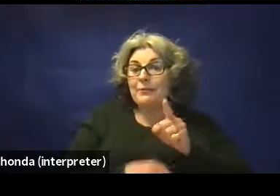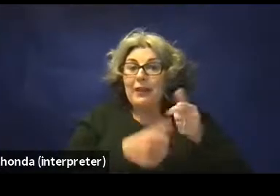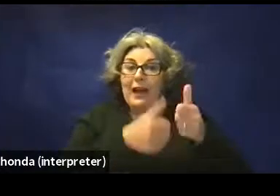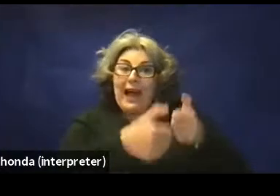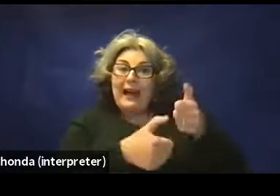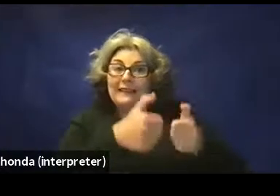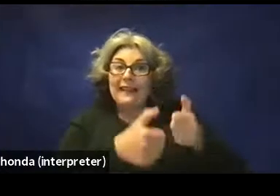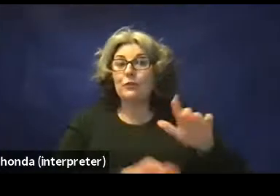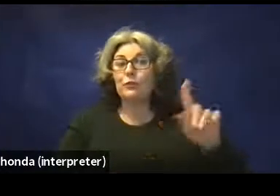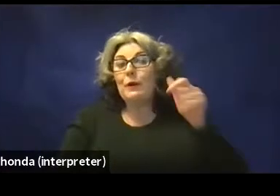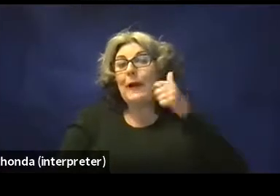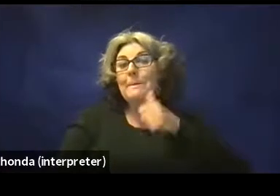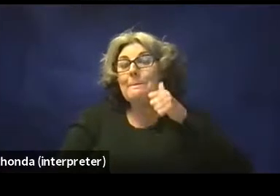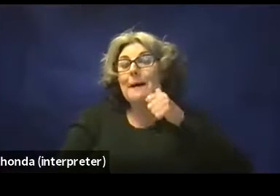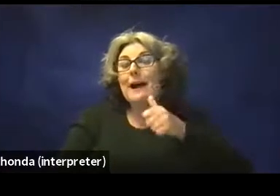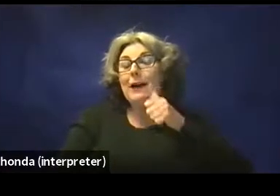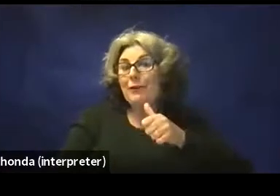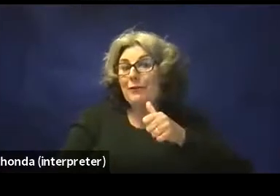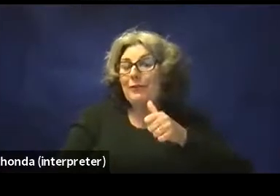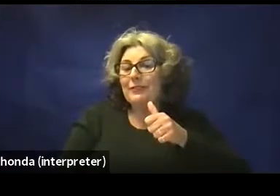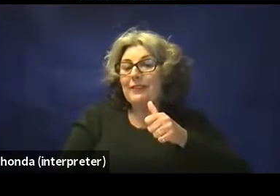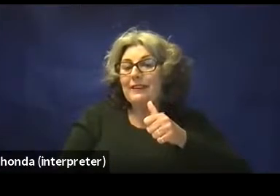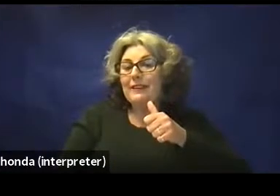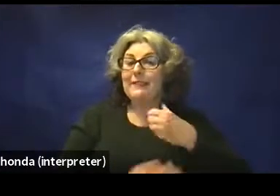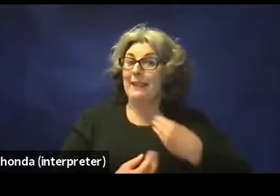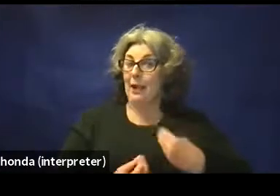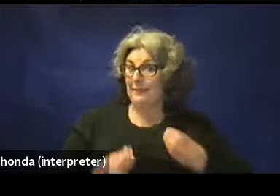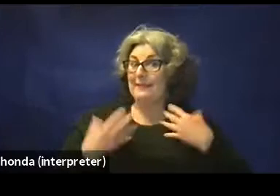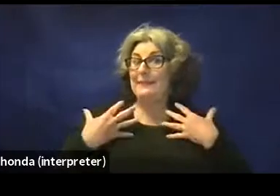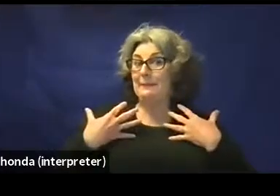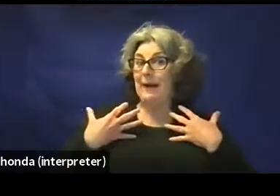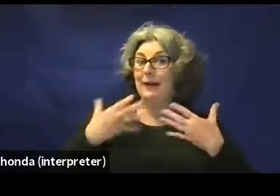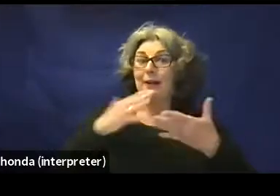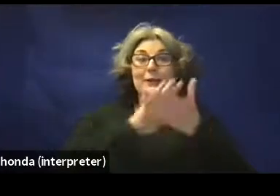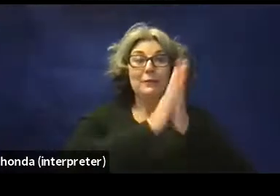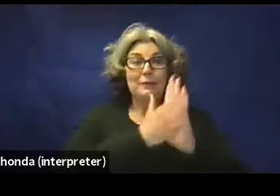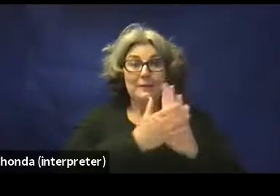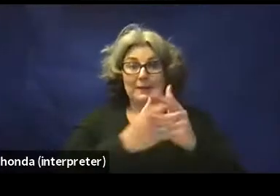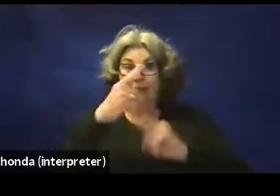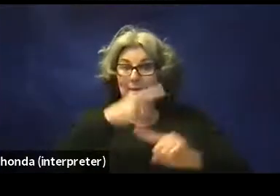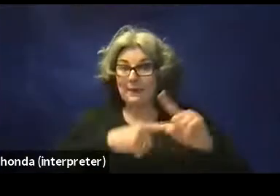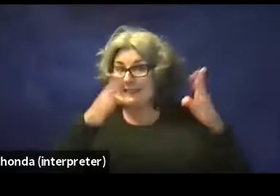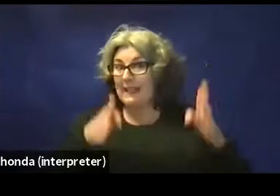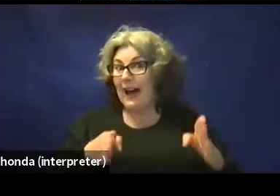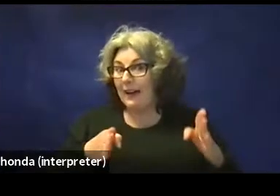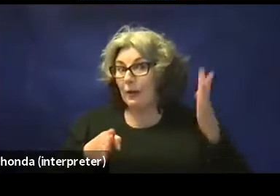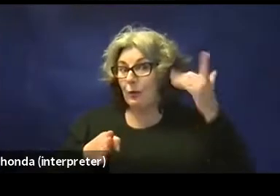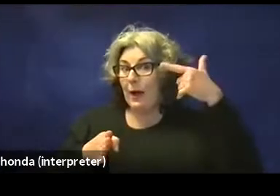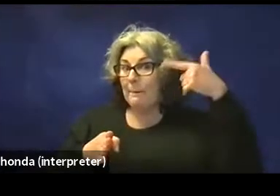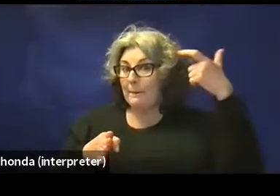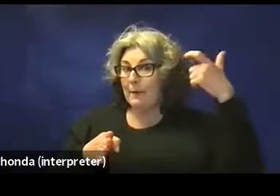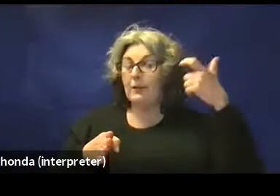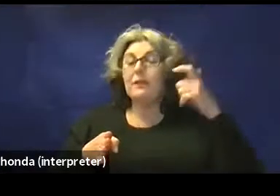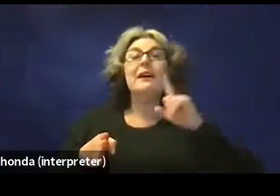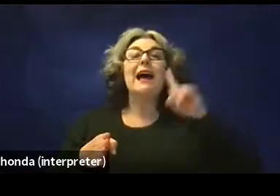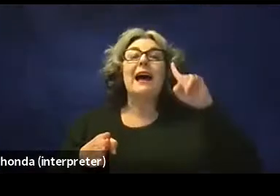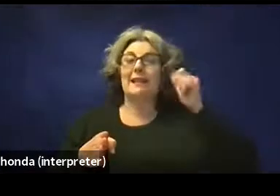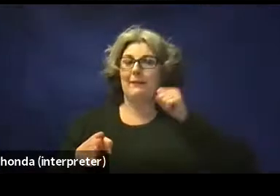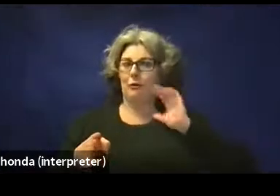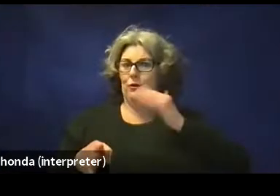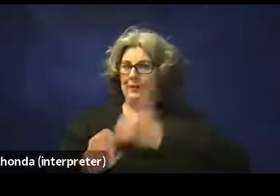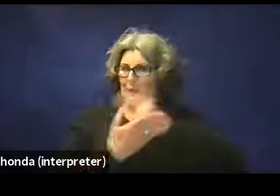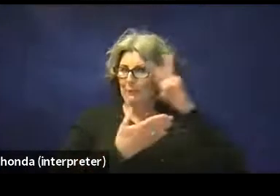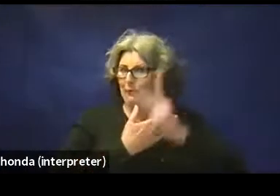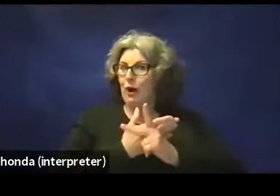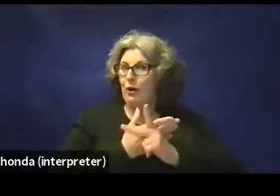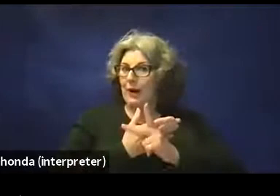my girls who actually was inspired to become a signer because we had a deaf girl in the program.